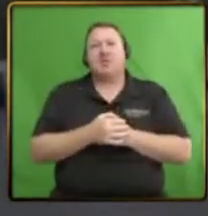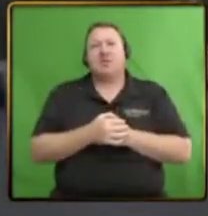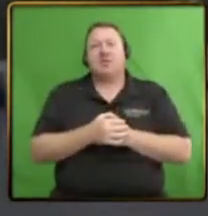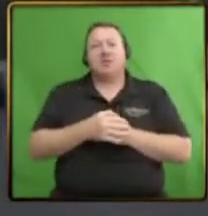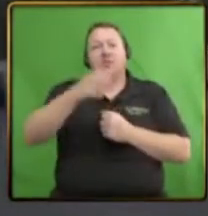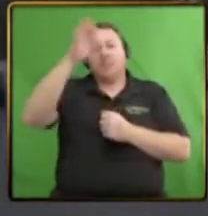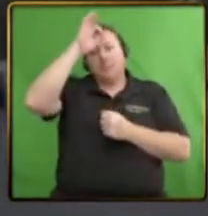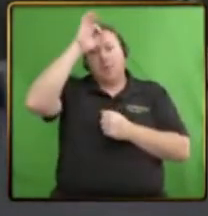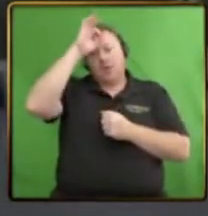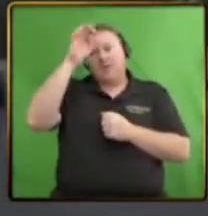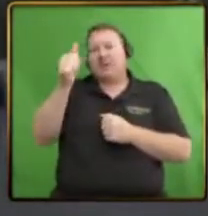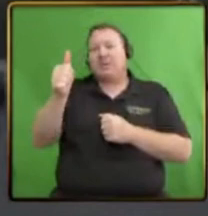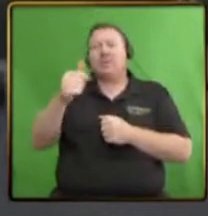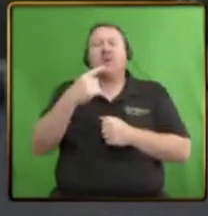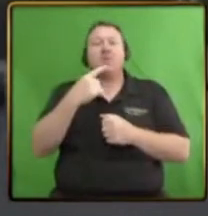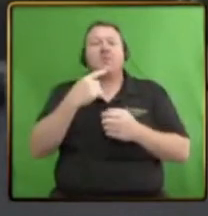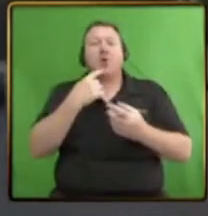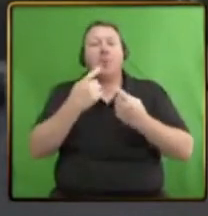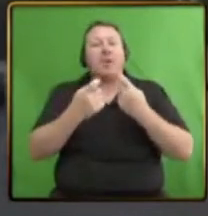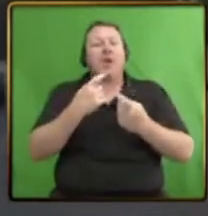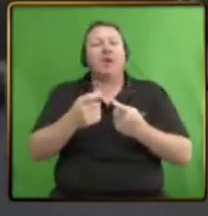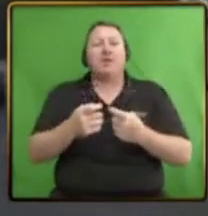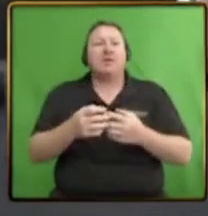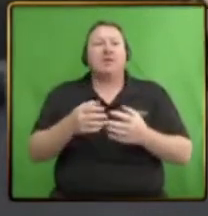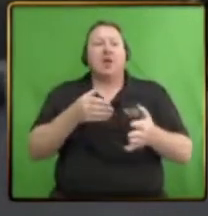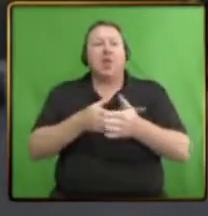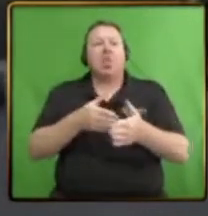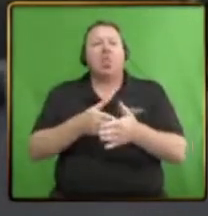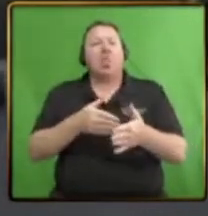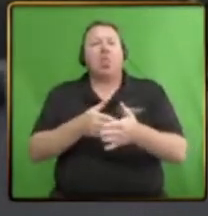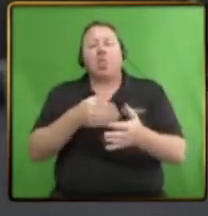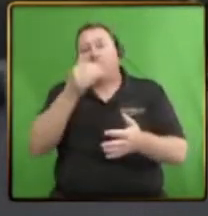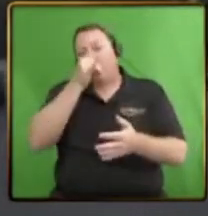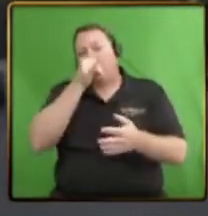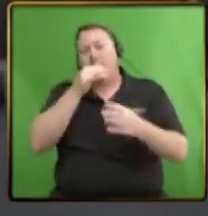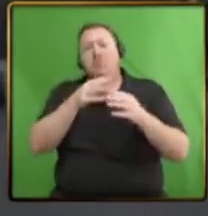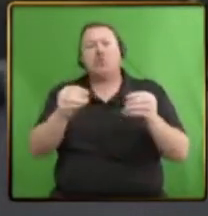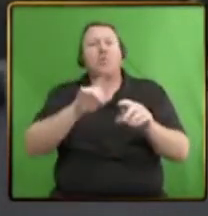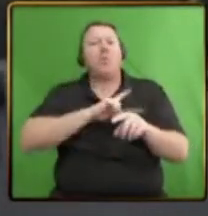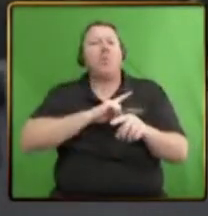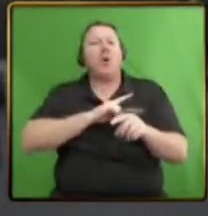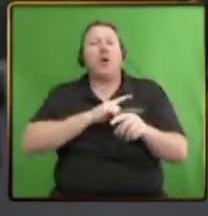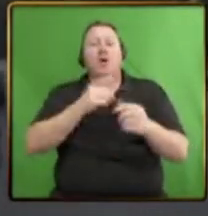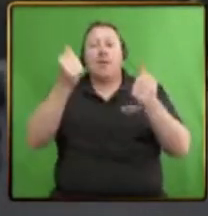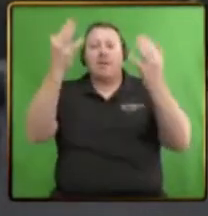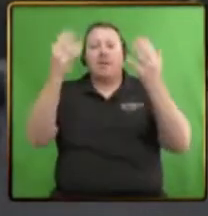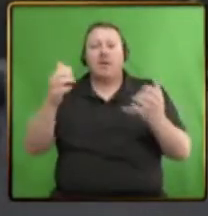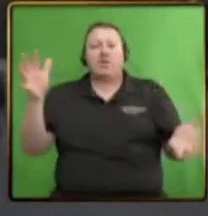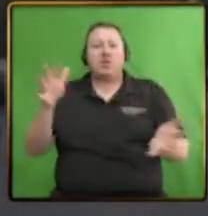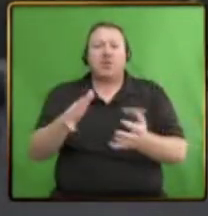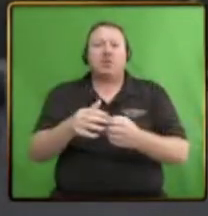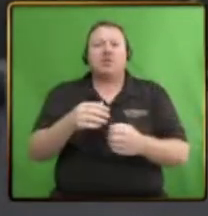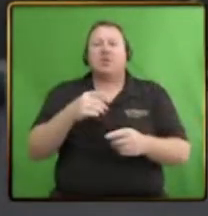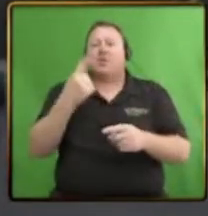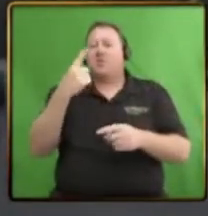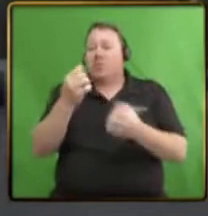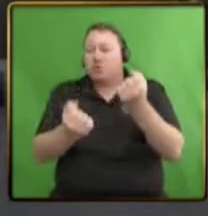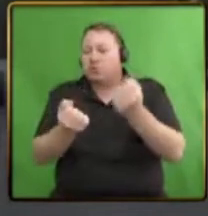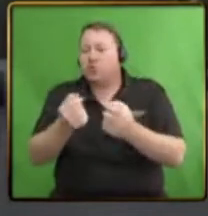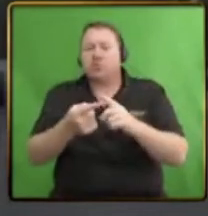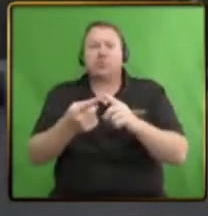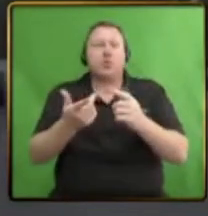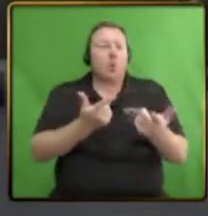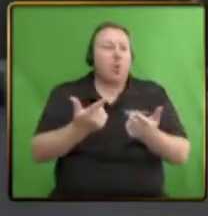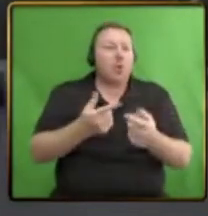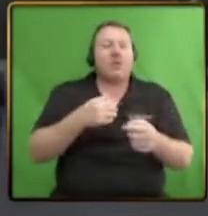agencies complain that the fight against crime is hampered by reduced budgets for the police, for prosecutors, for more courts